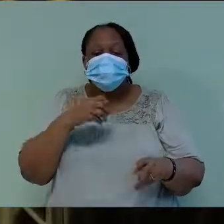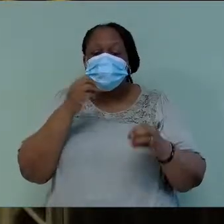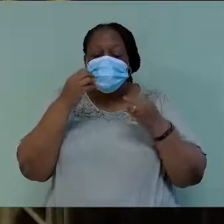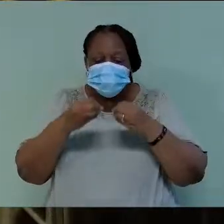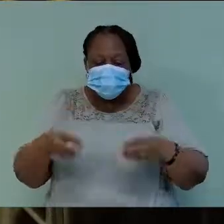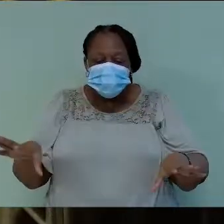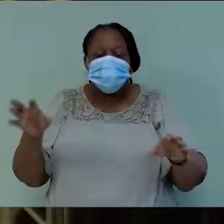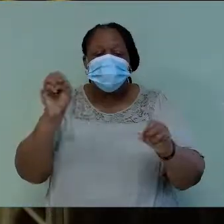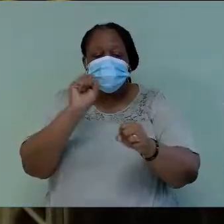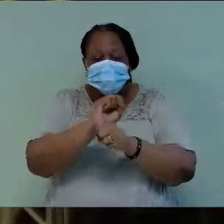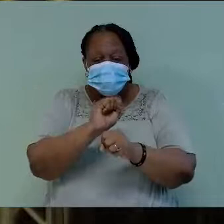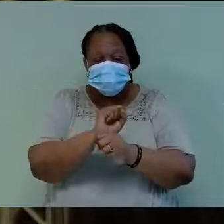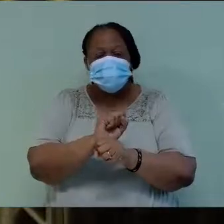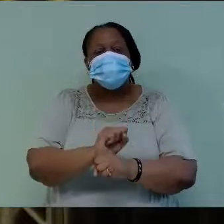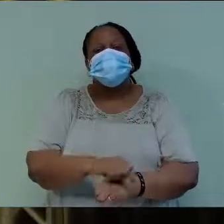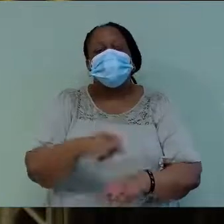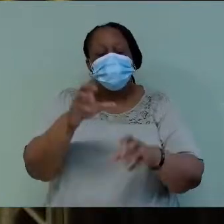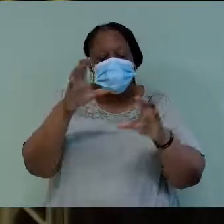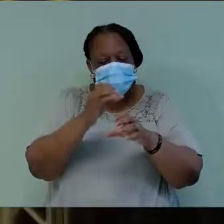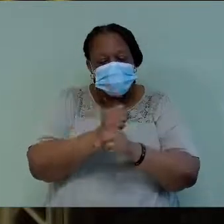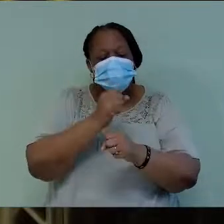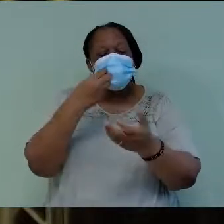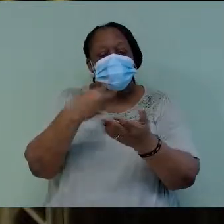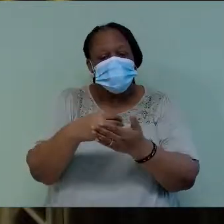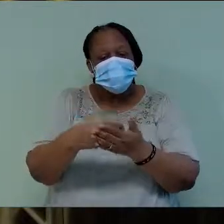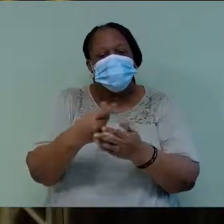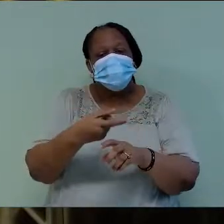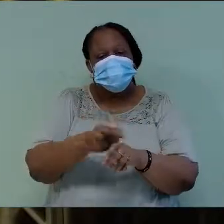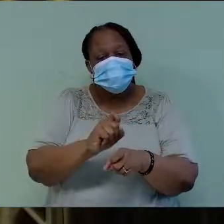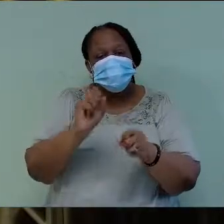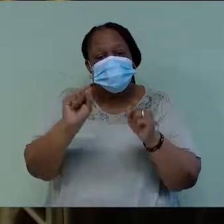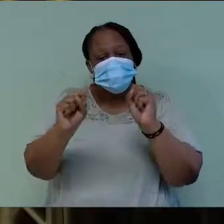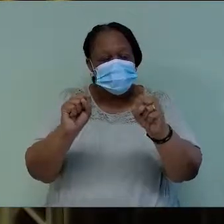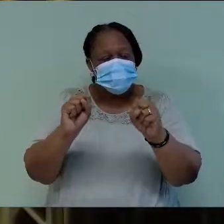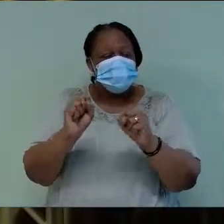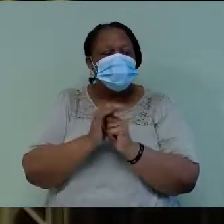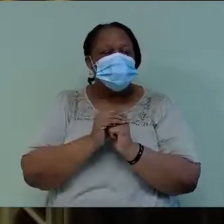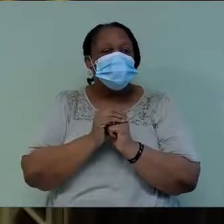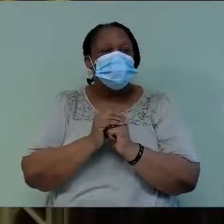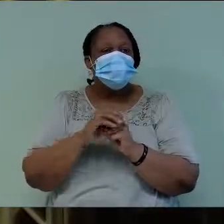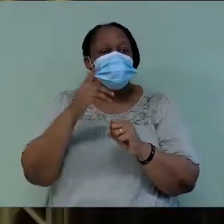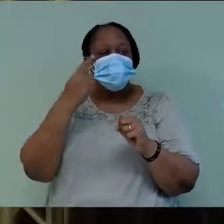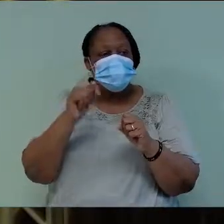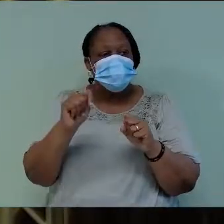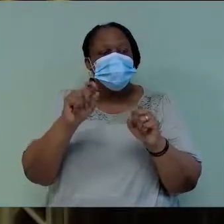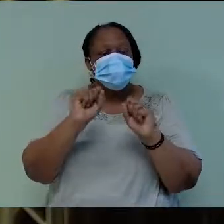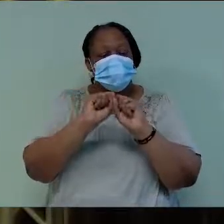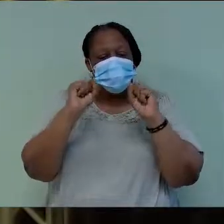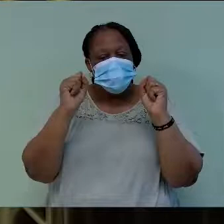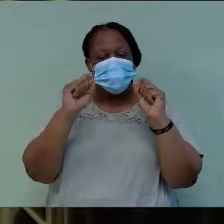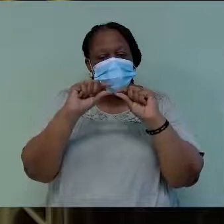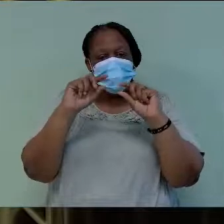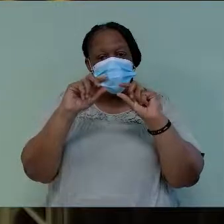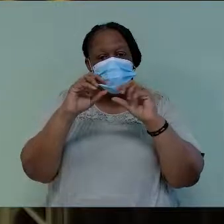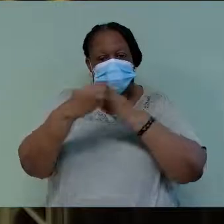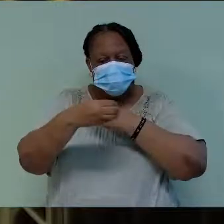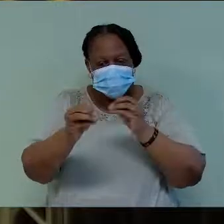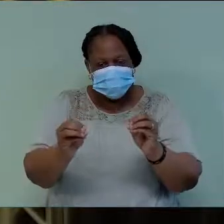COVID-19 Relief Fund. To date, the Department of Labor Syncits has sent